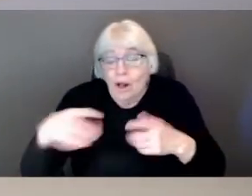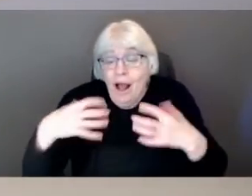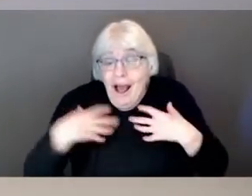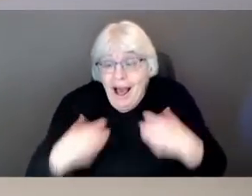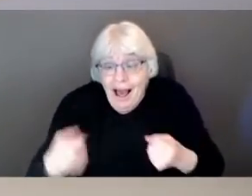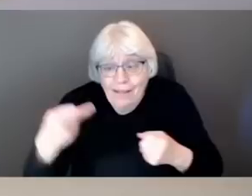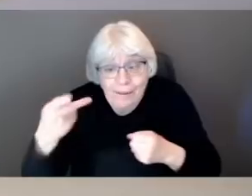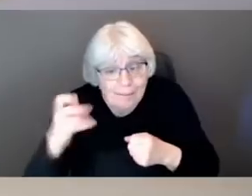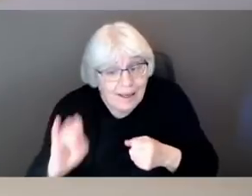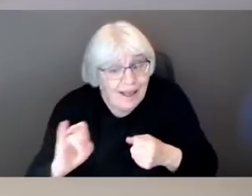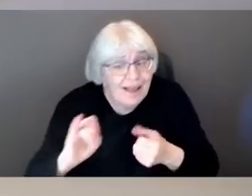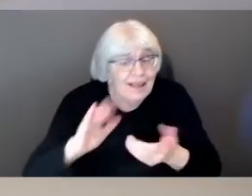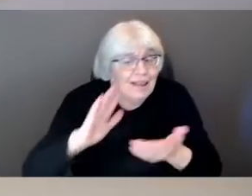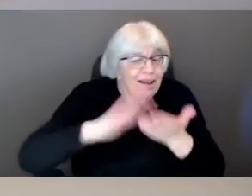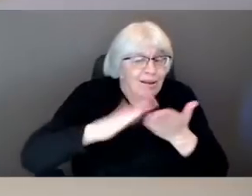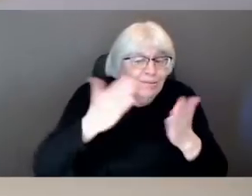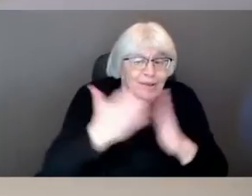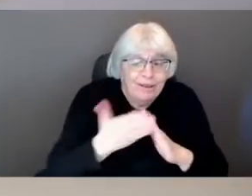right now,